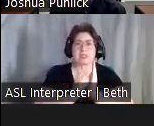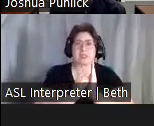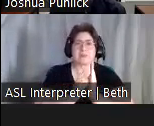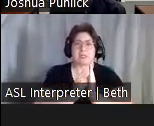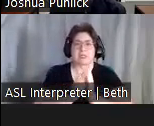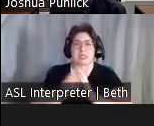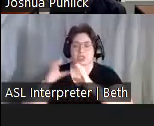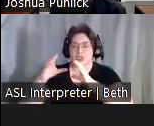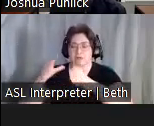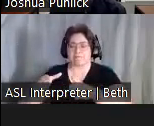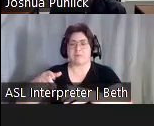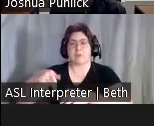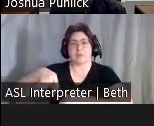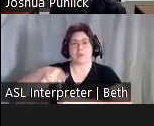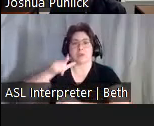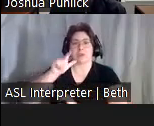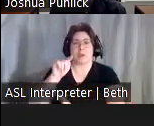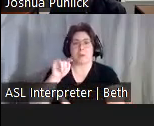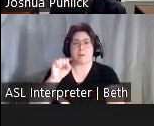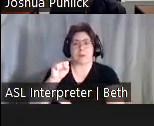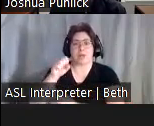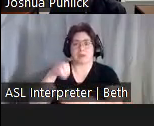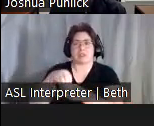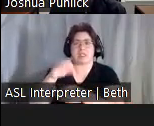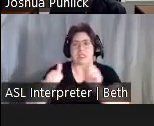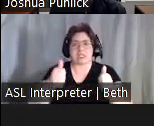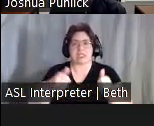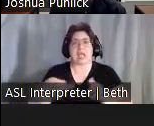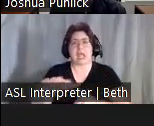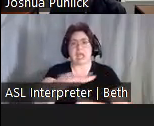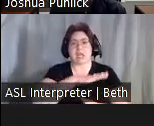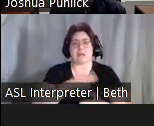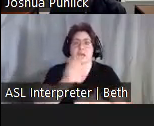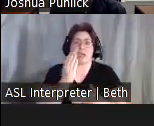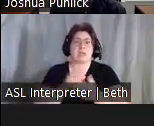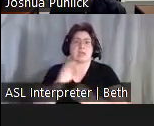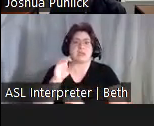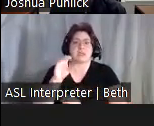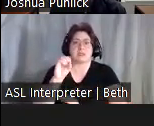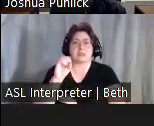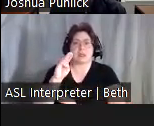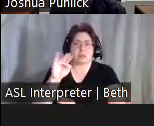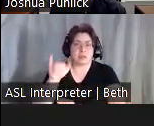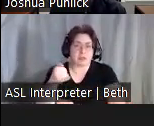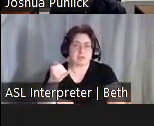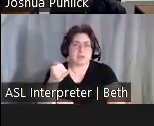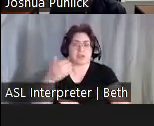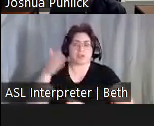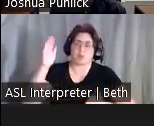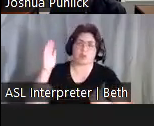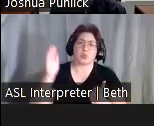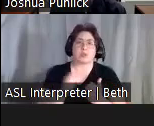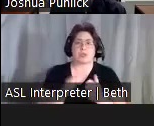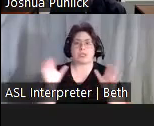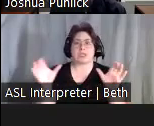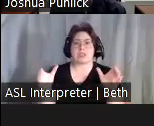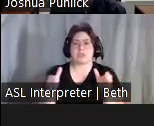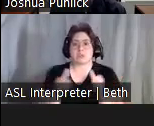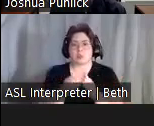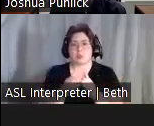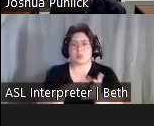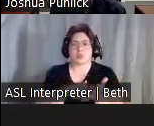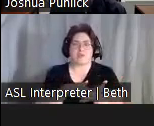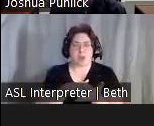stand. So again, some of the objectives there are to reduce vulnerability